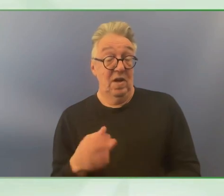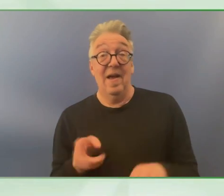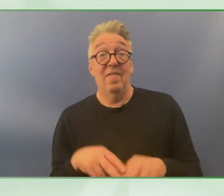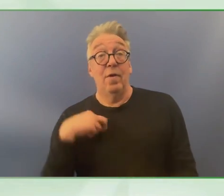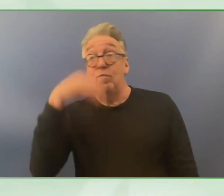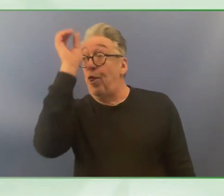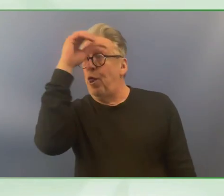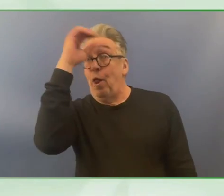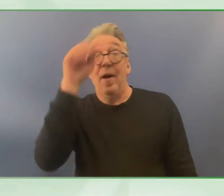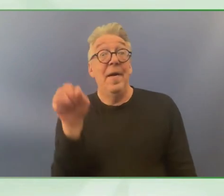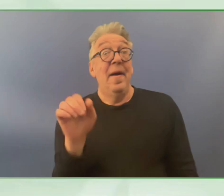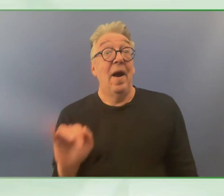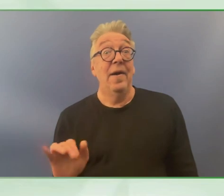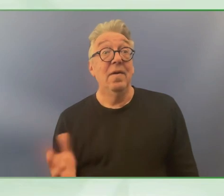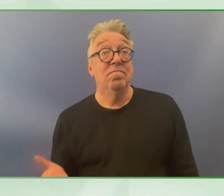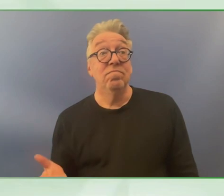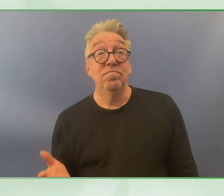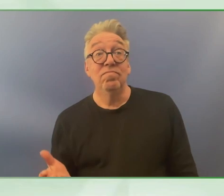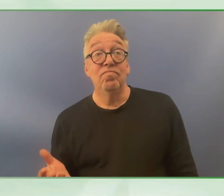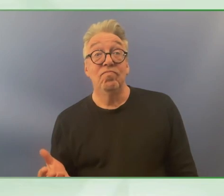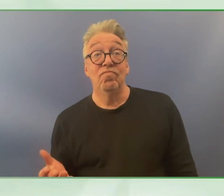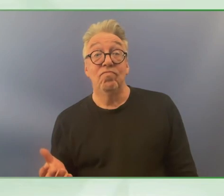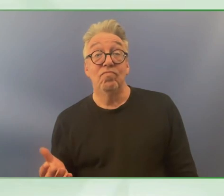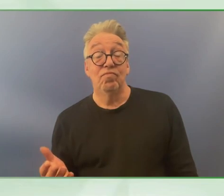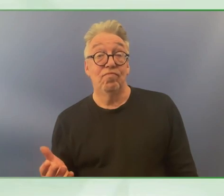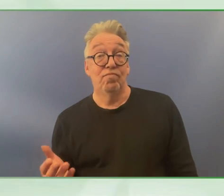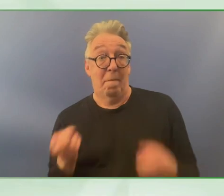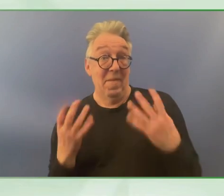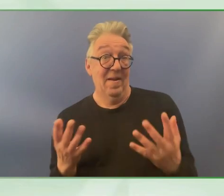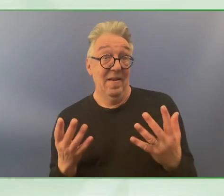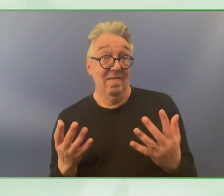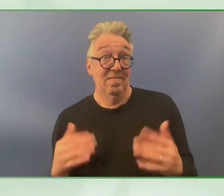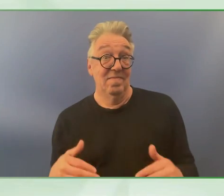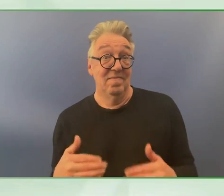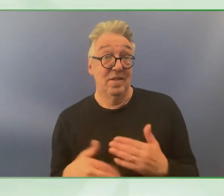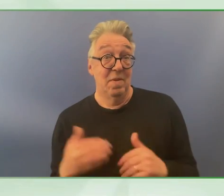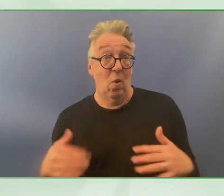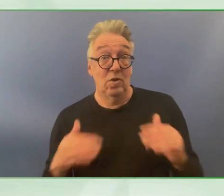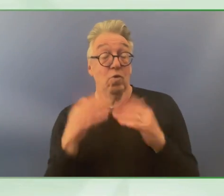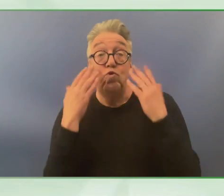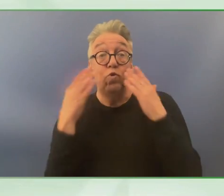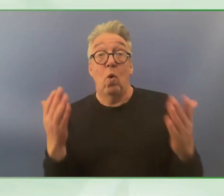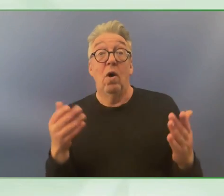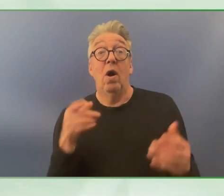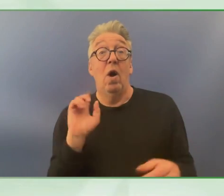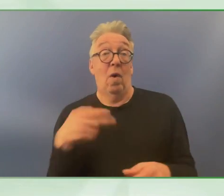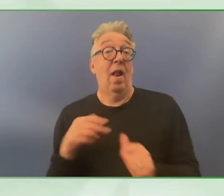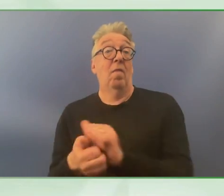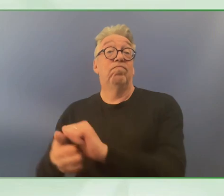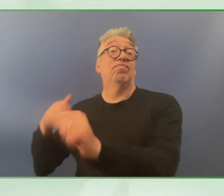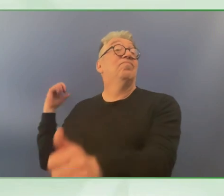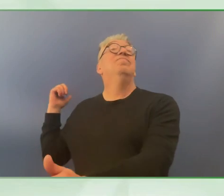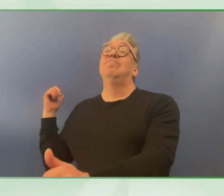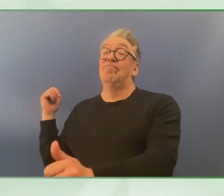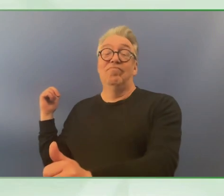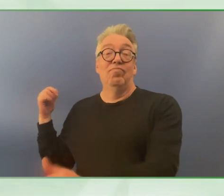is, which it happens too frequently, we are also going to lose the loop. So we must be there, understand